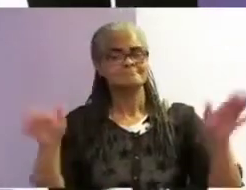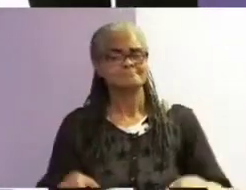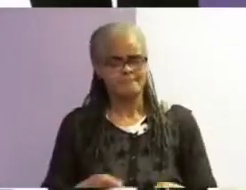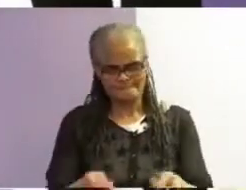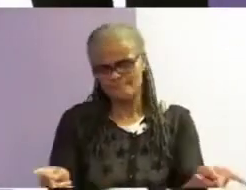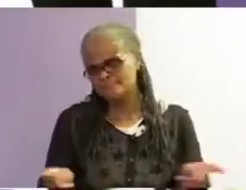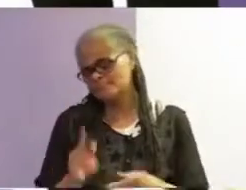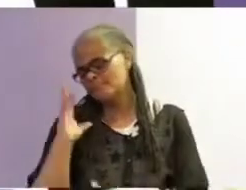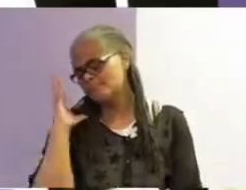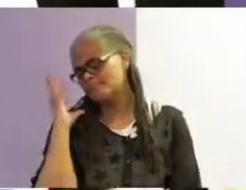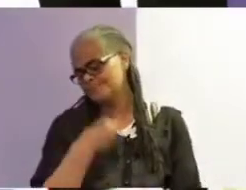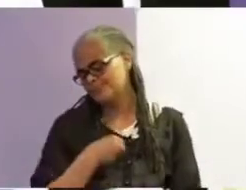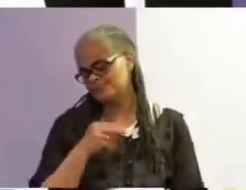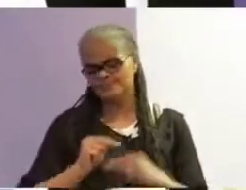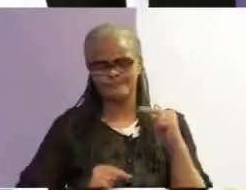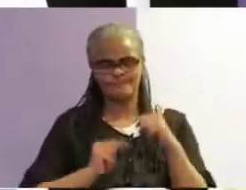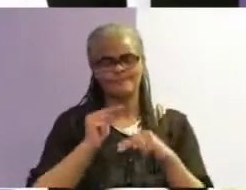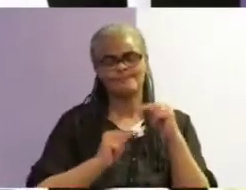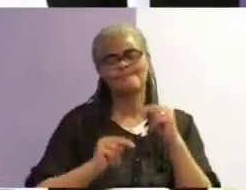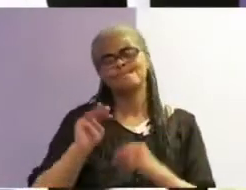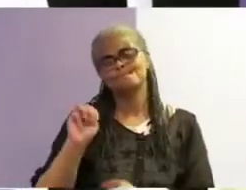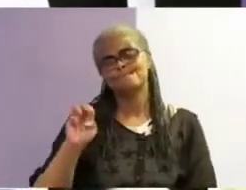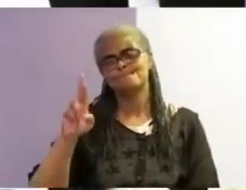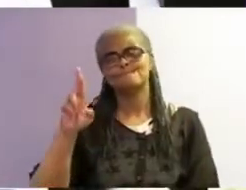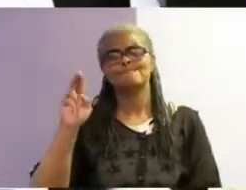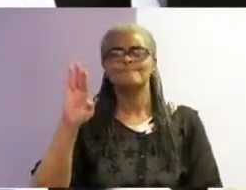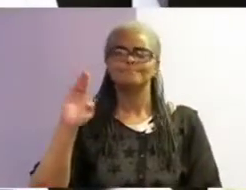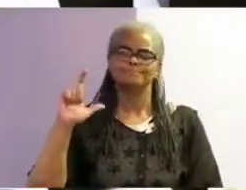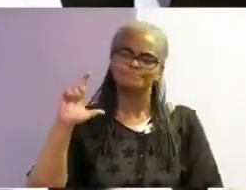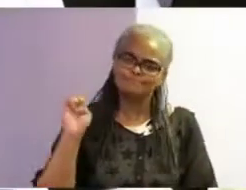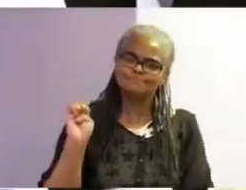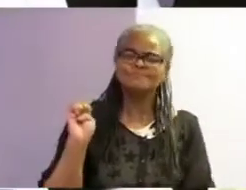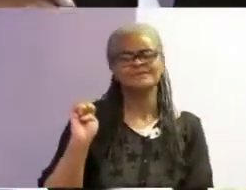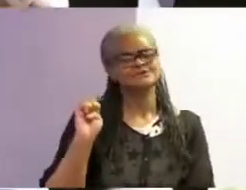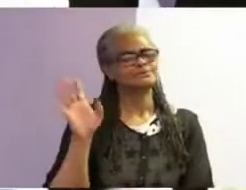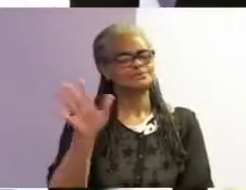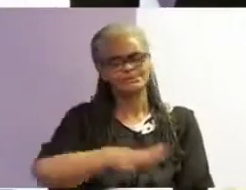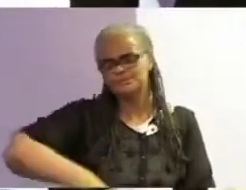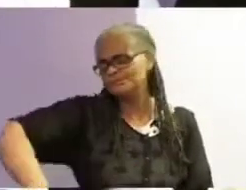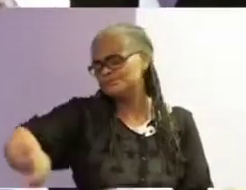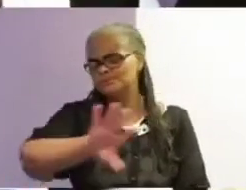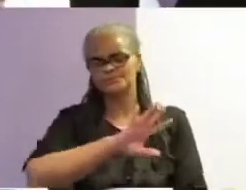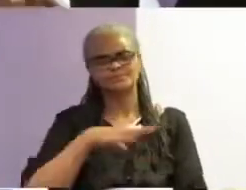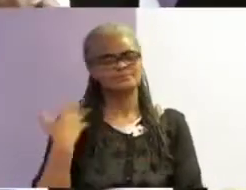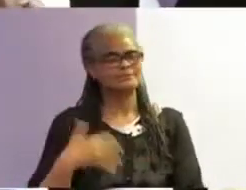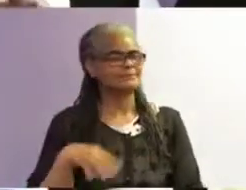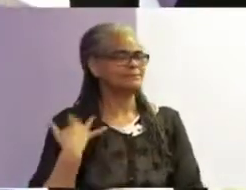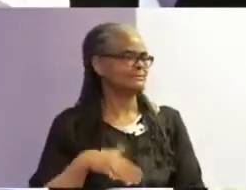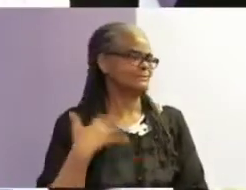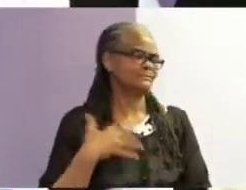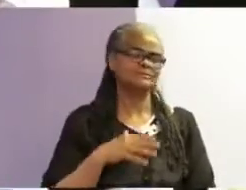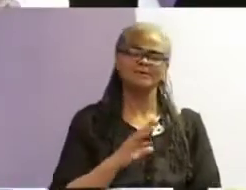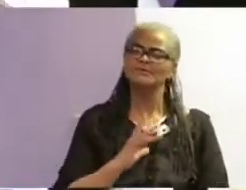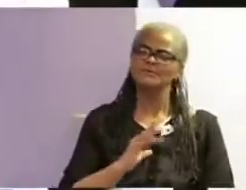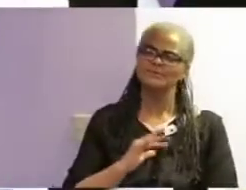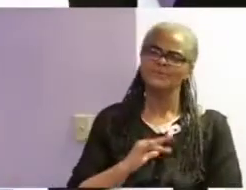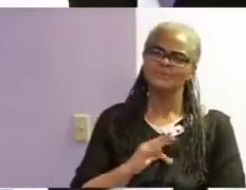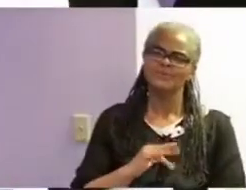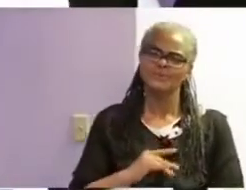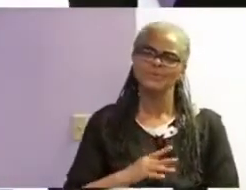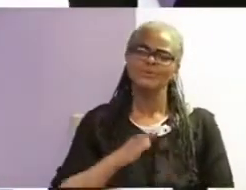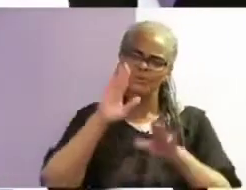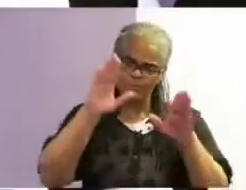Beautiful building, marble everywhere. It was a wonderful place just to walk in. He comes in from the